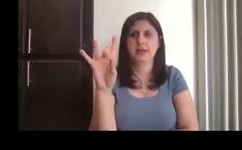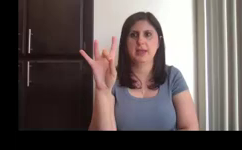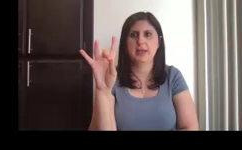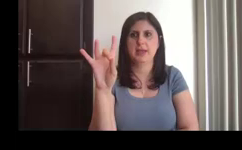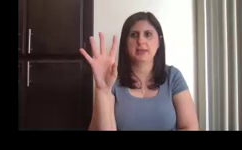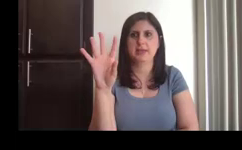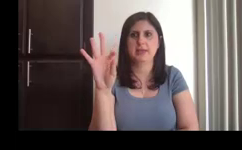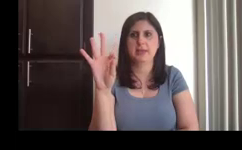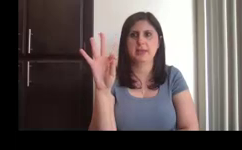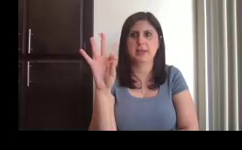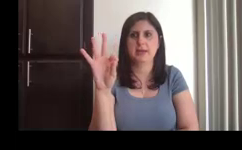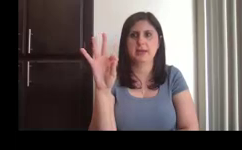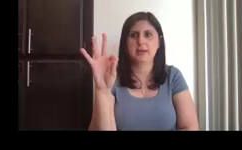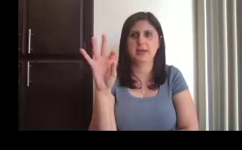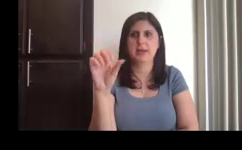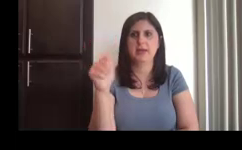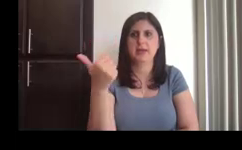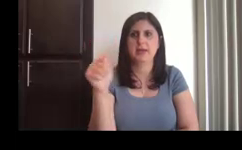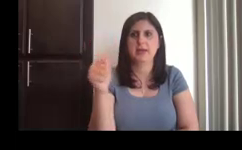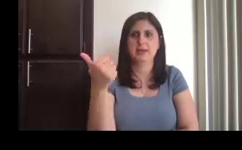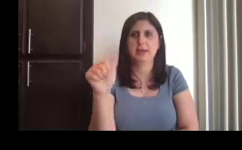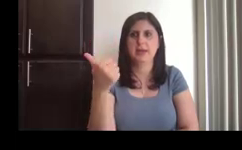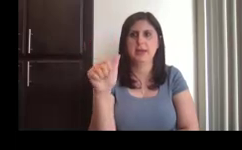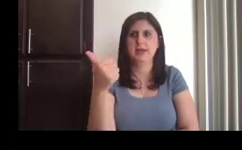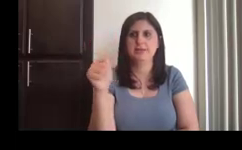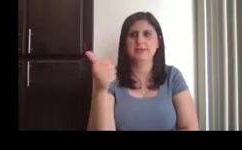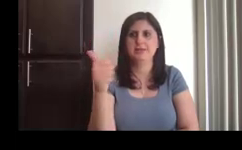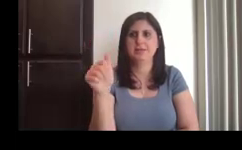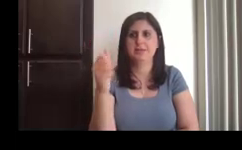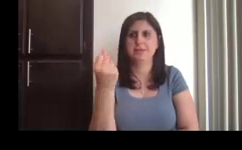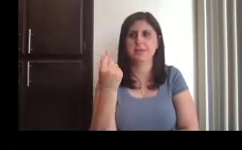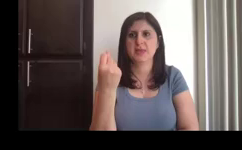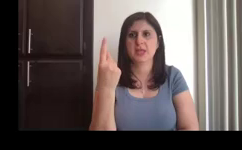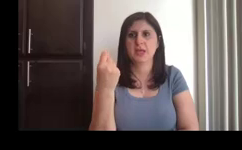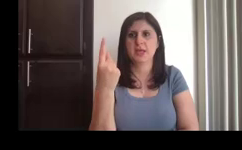7, 8, 9, 10,